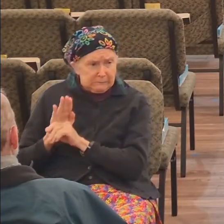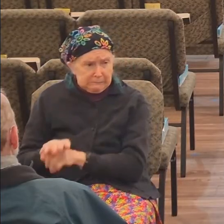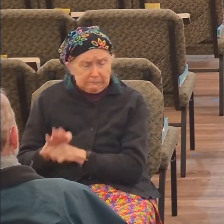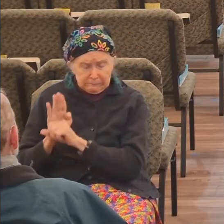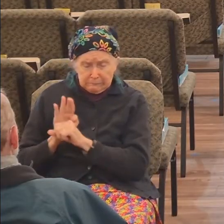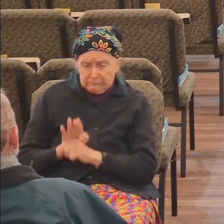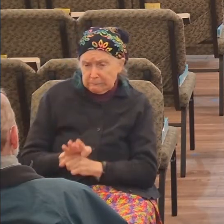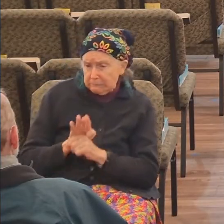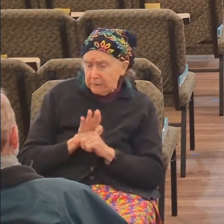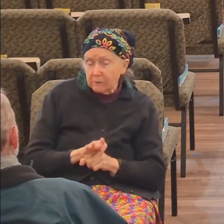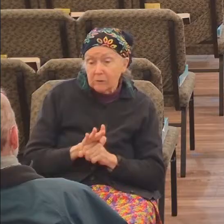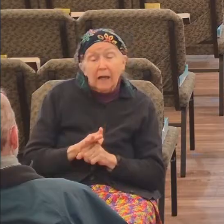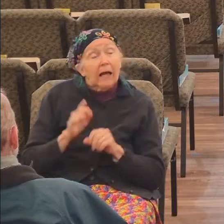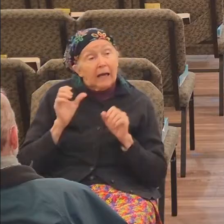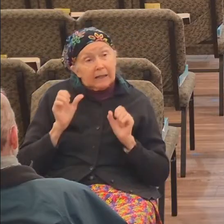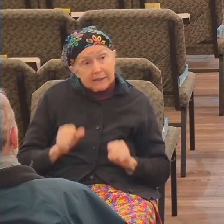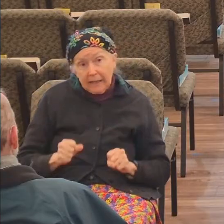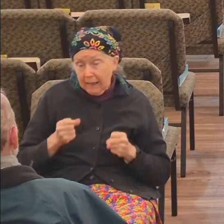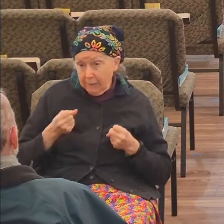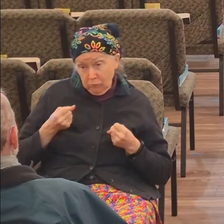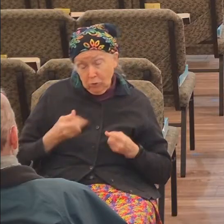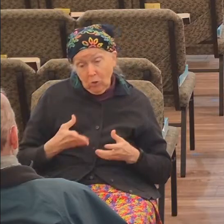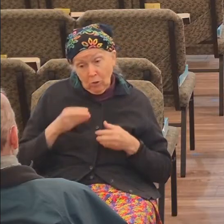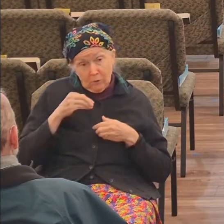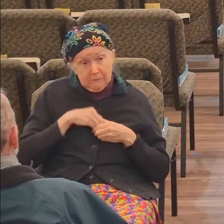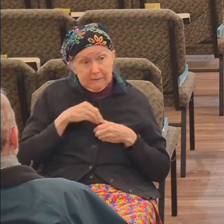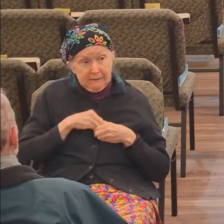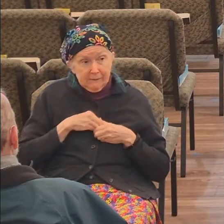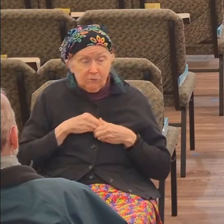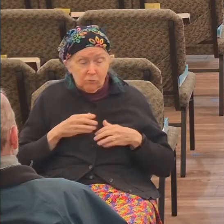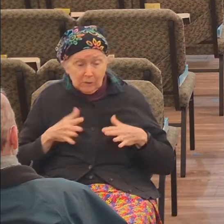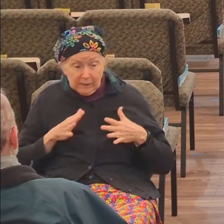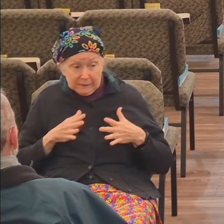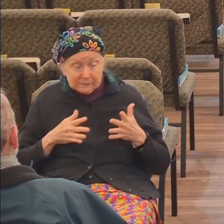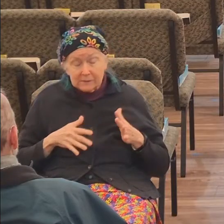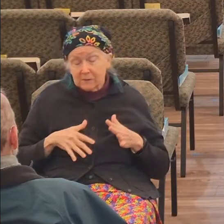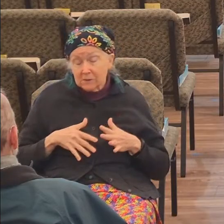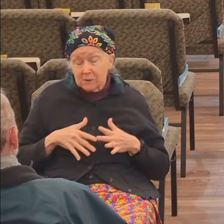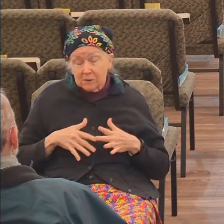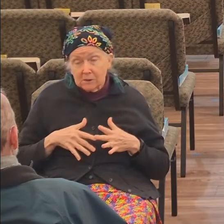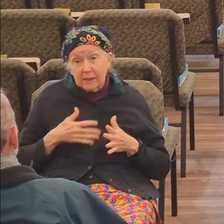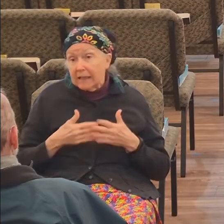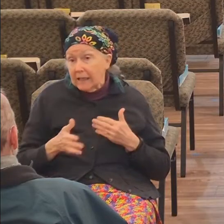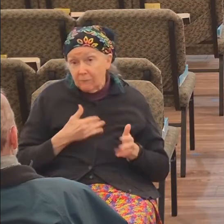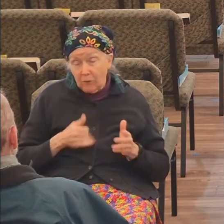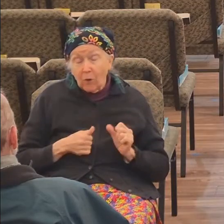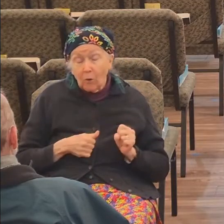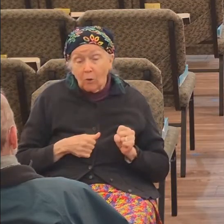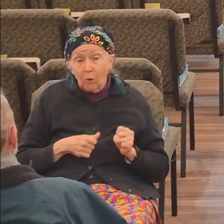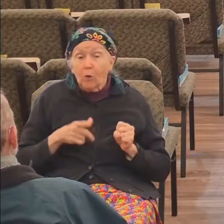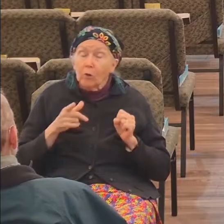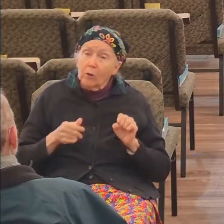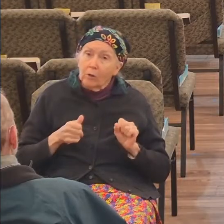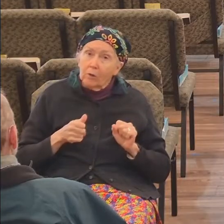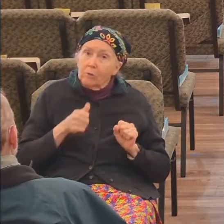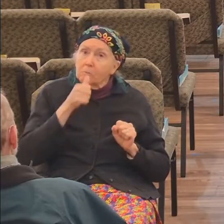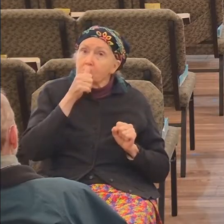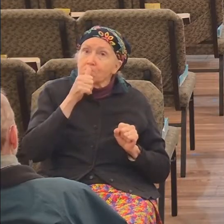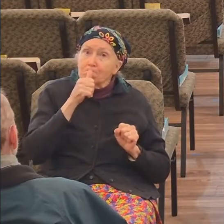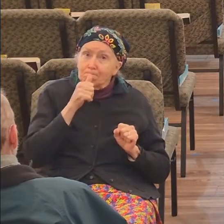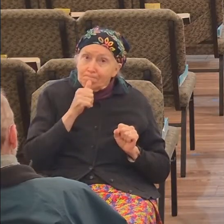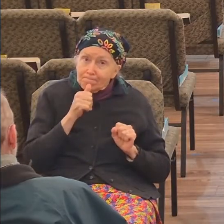it can cause some internal anxieties on the inside, right? And so even though you can withstand the pressures from the